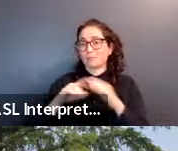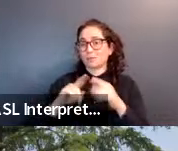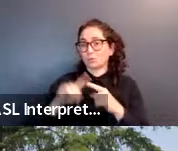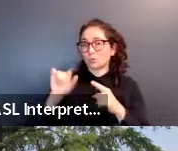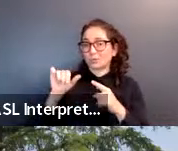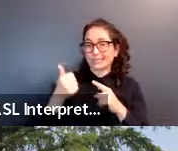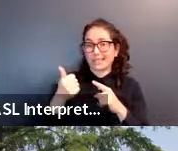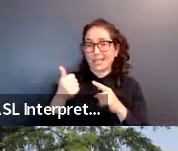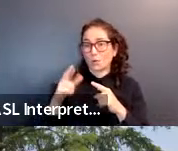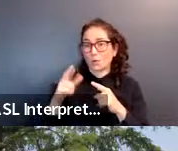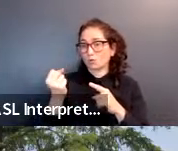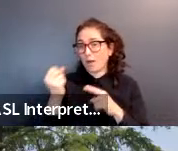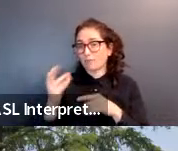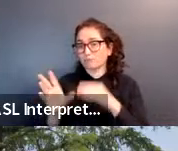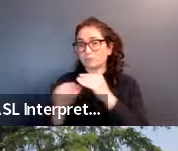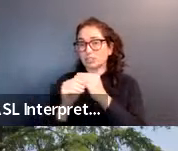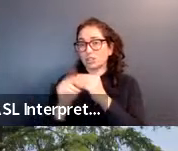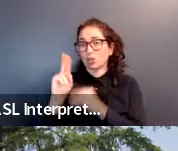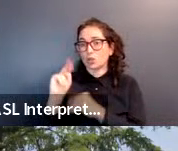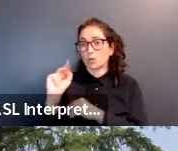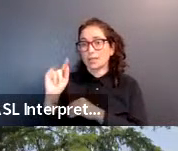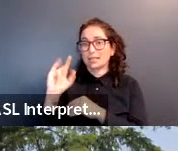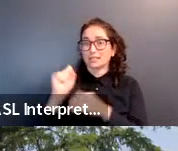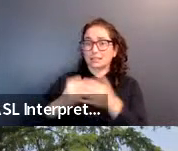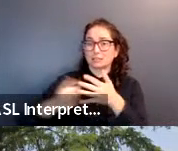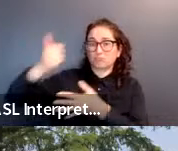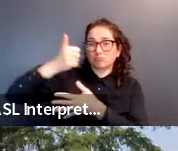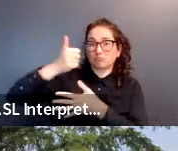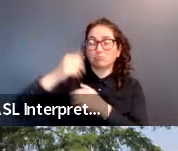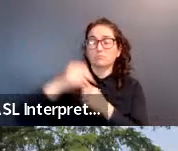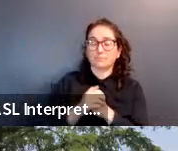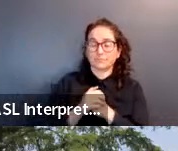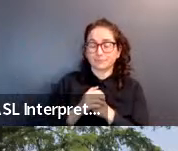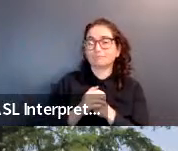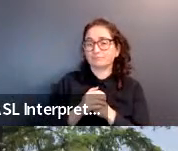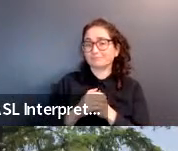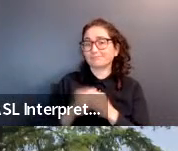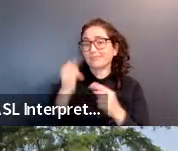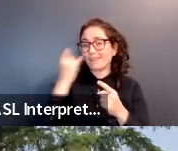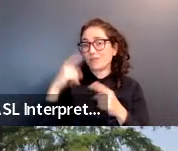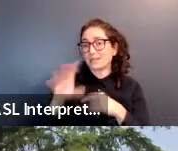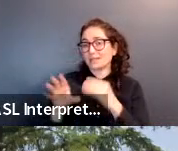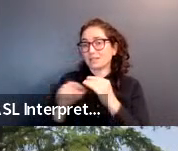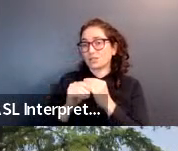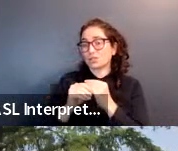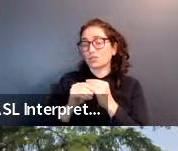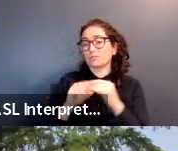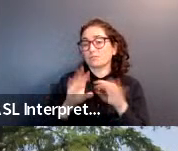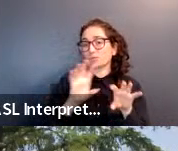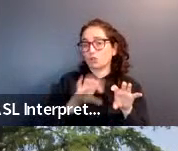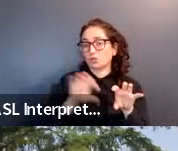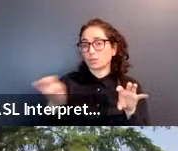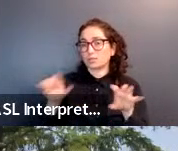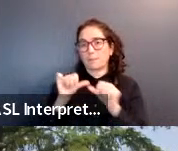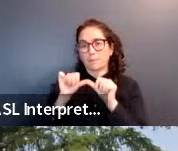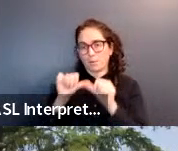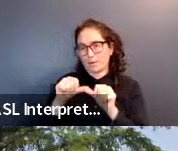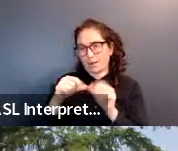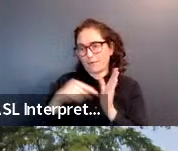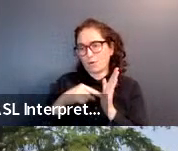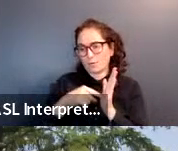12 additional units on top, as long as those additional units were permanently